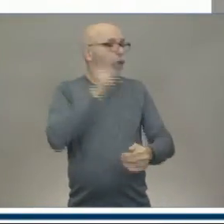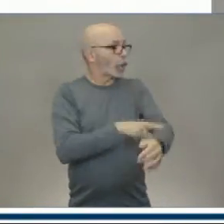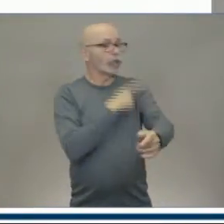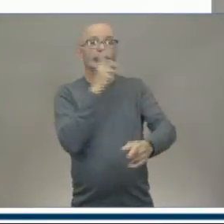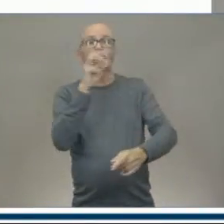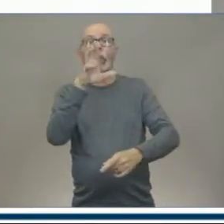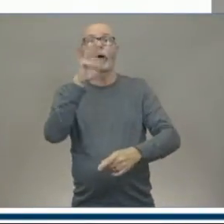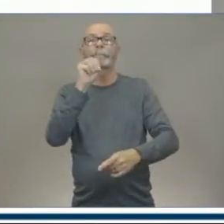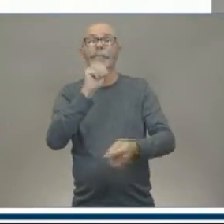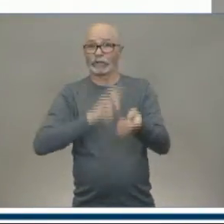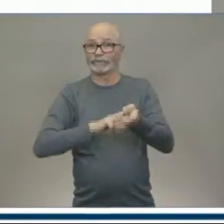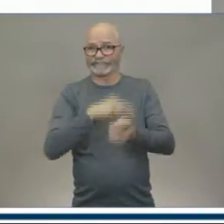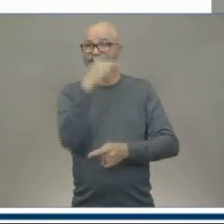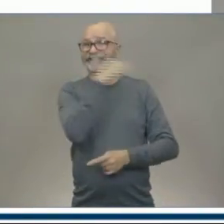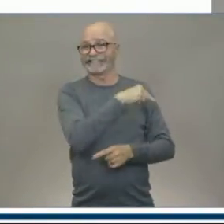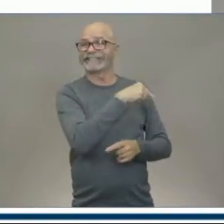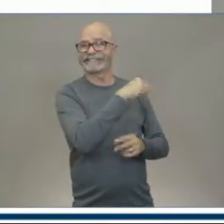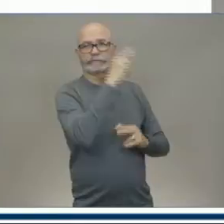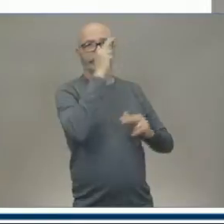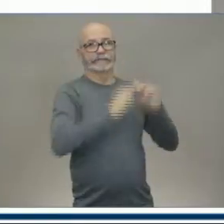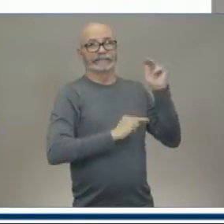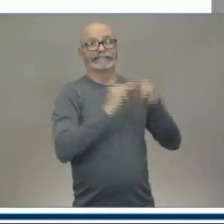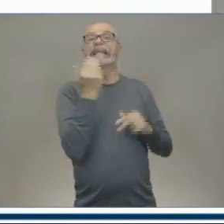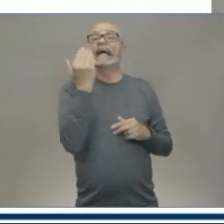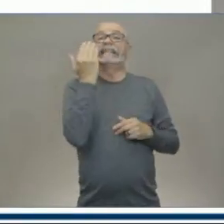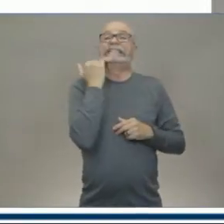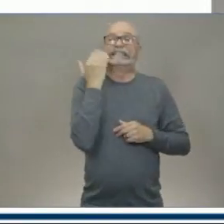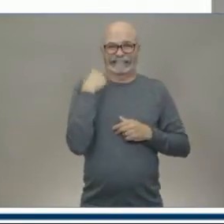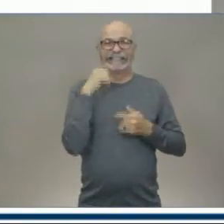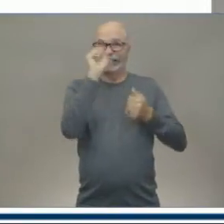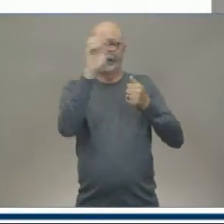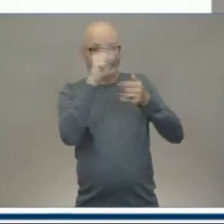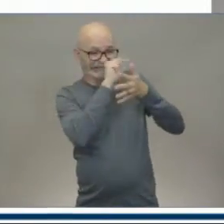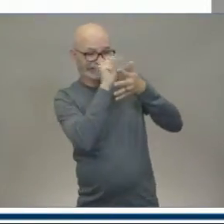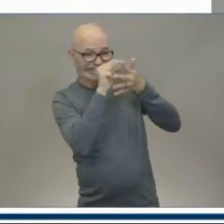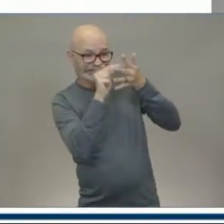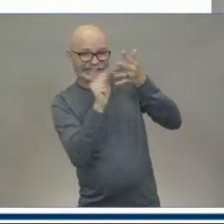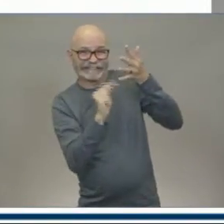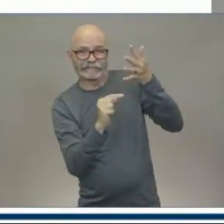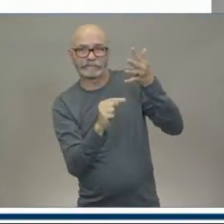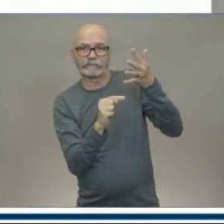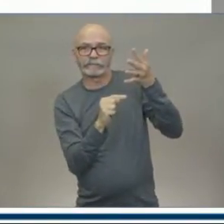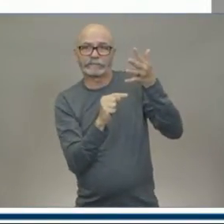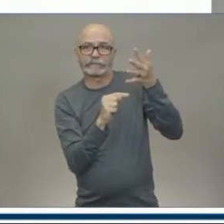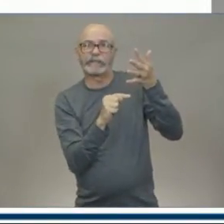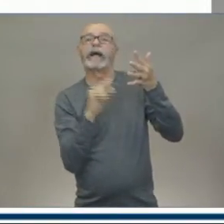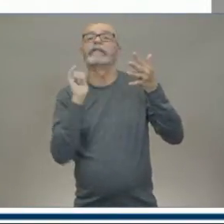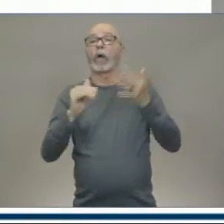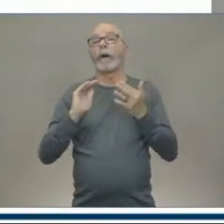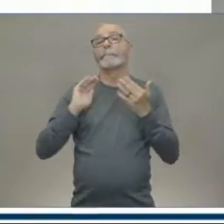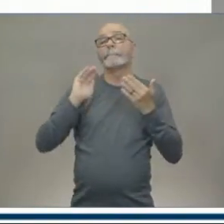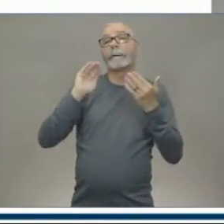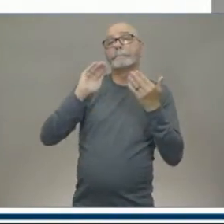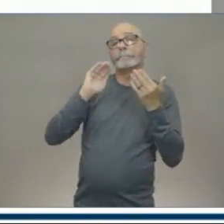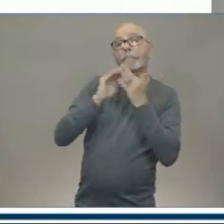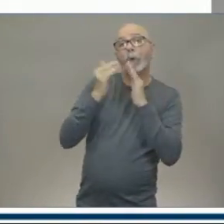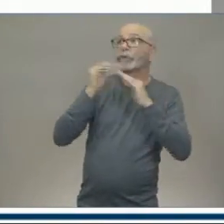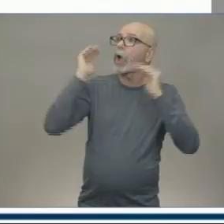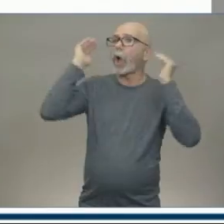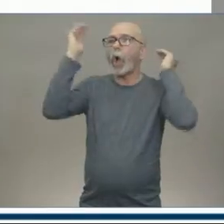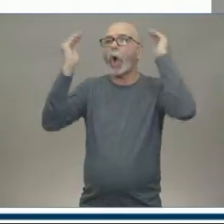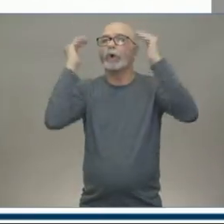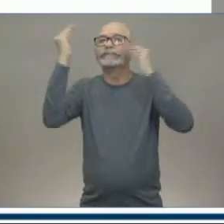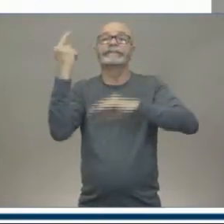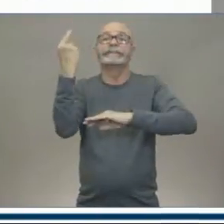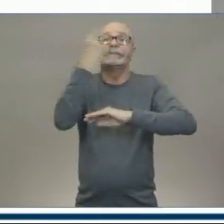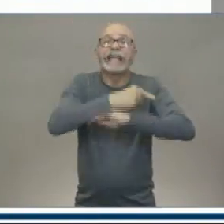the area of HRM that I outlined, and that is community-based adult day programs for seniors can no